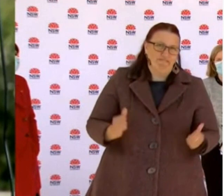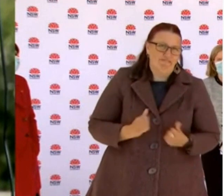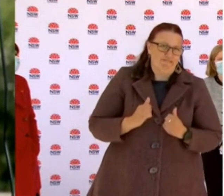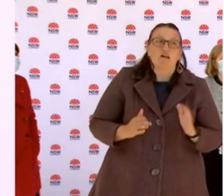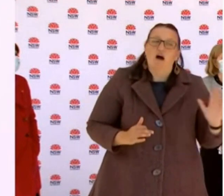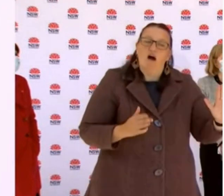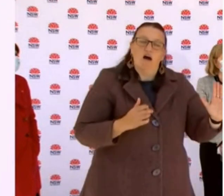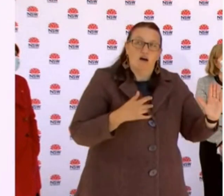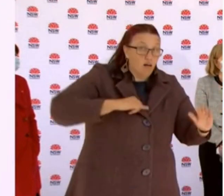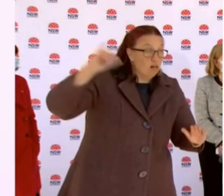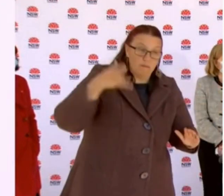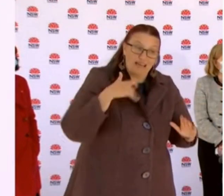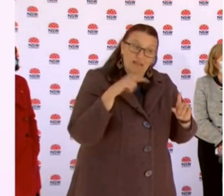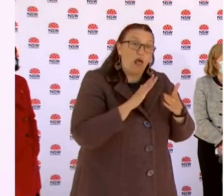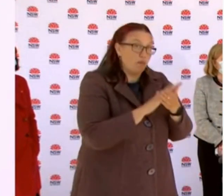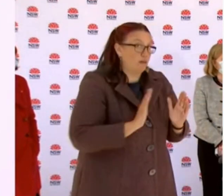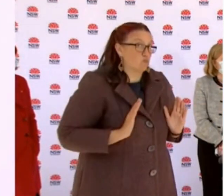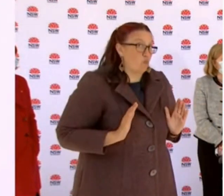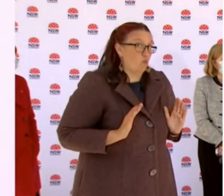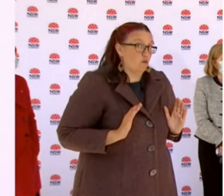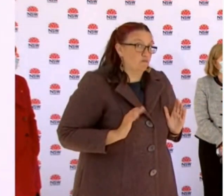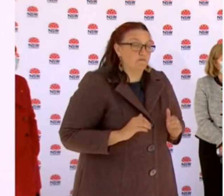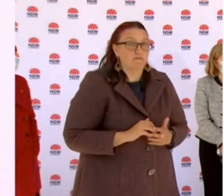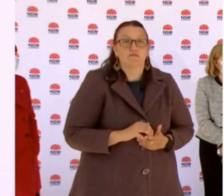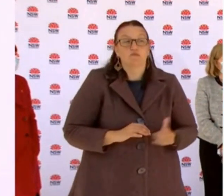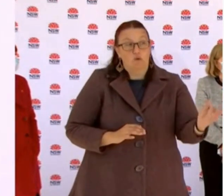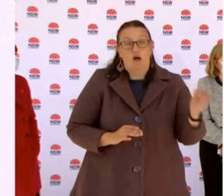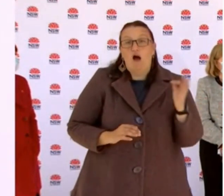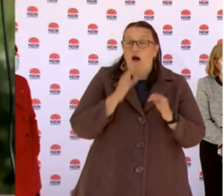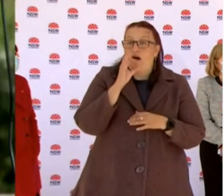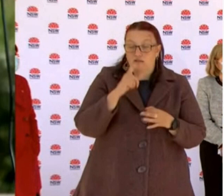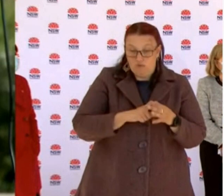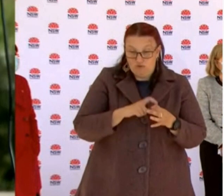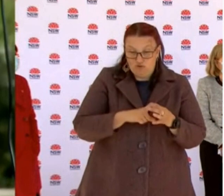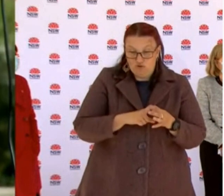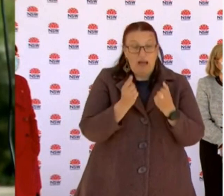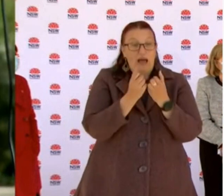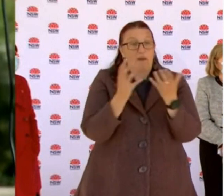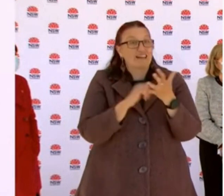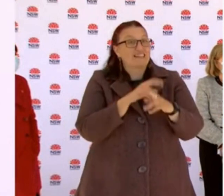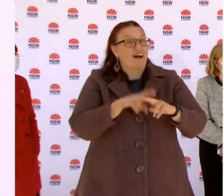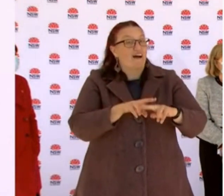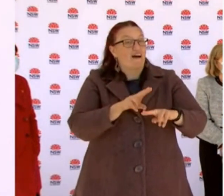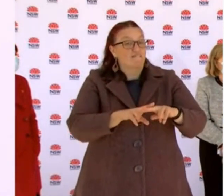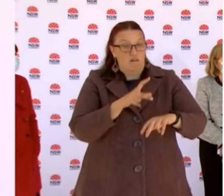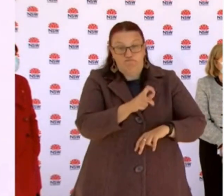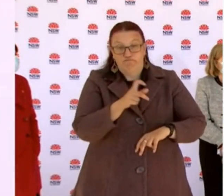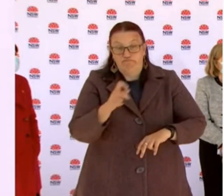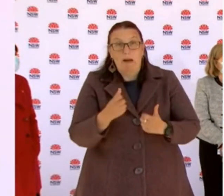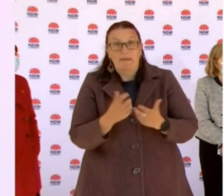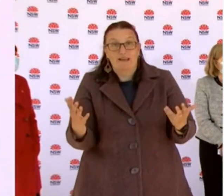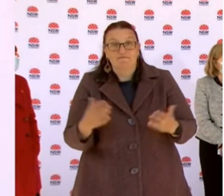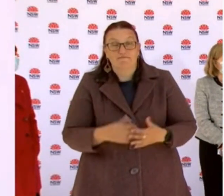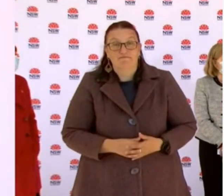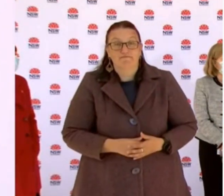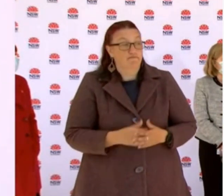we were there to help, James. Yeah, I don't know. You were there to help. How many staff did New South Wales vaccinate? Those staff that have come in, I can't give you